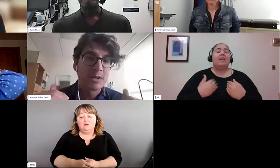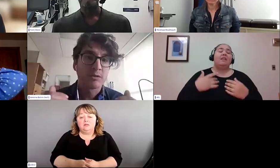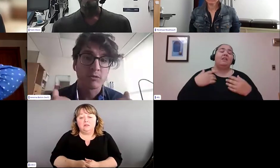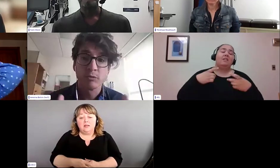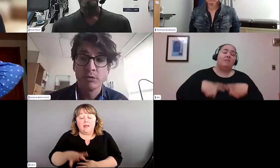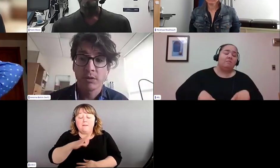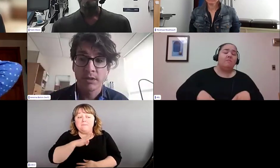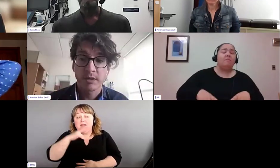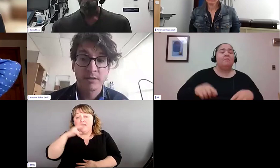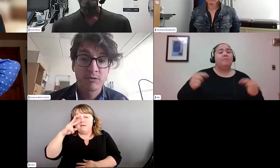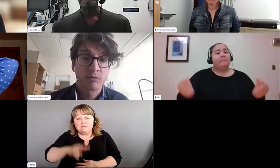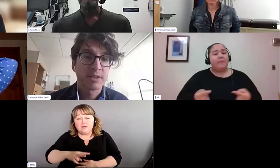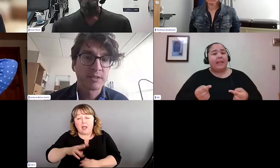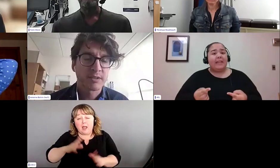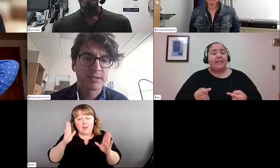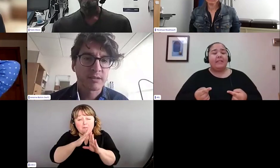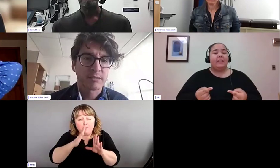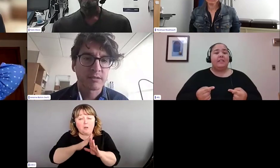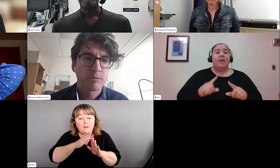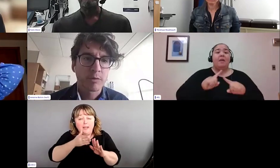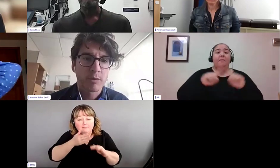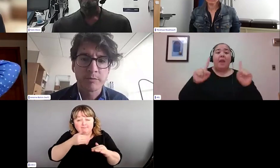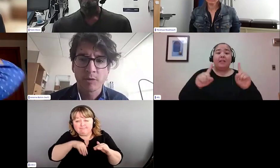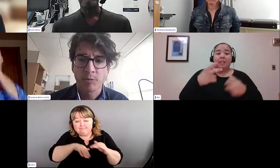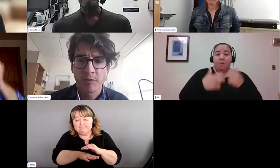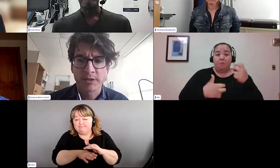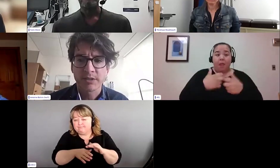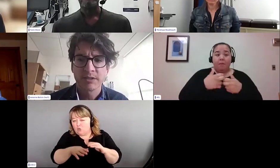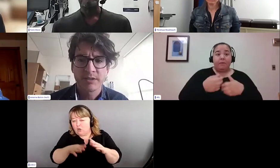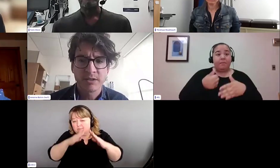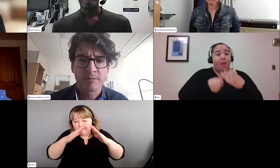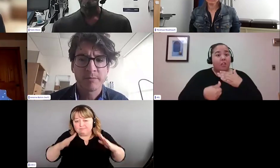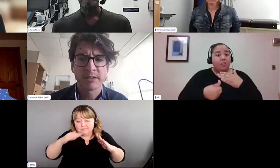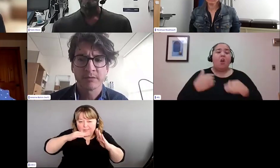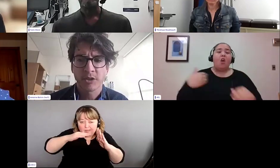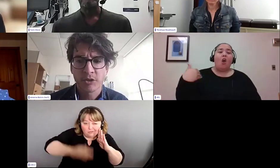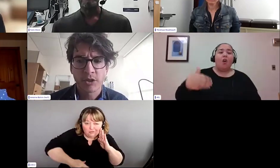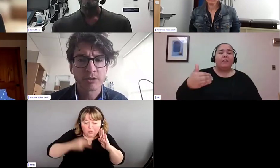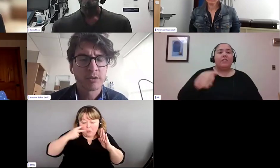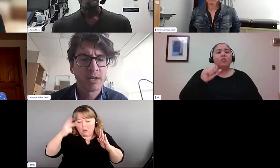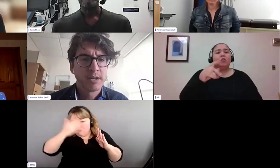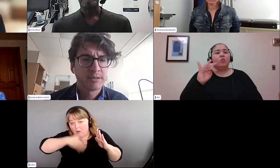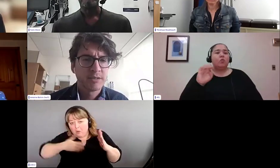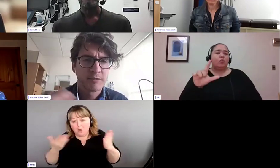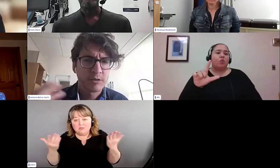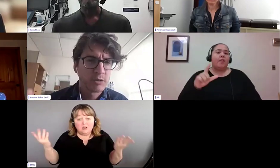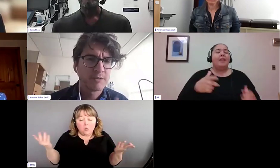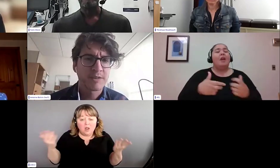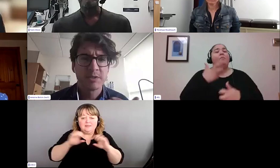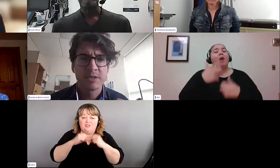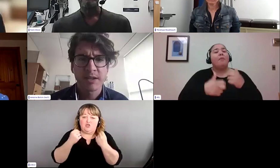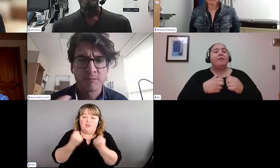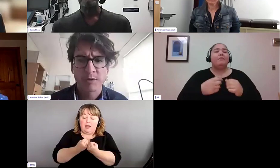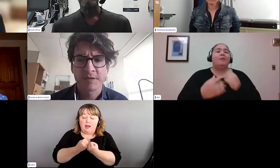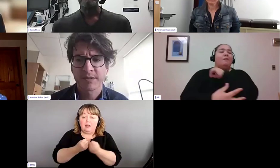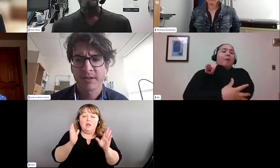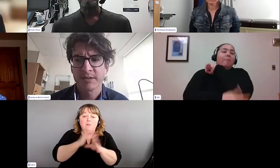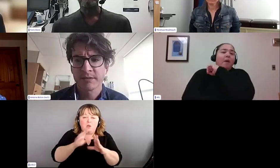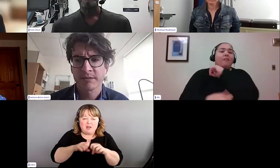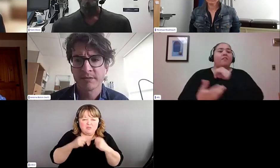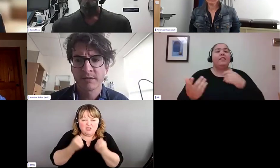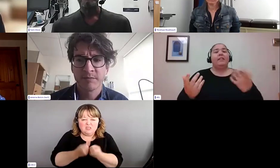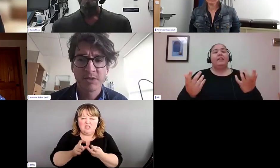pain. But the problem underneath is often social. It's a problem of poverty,